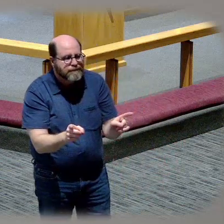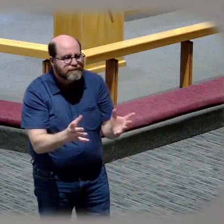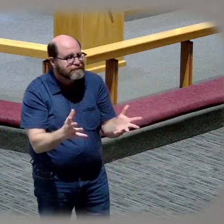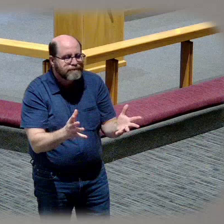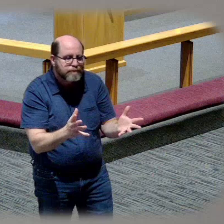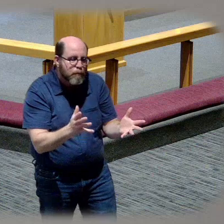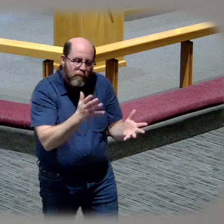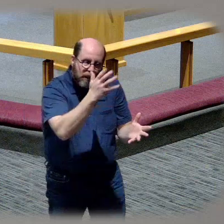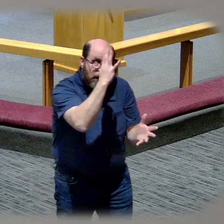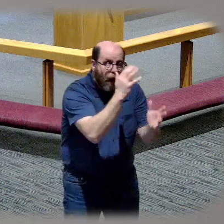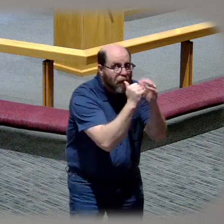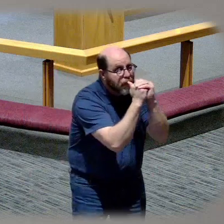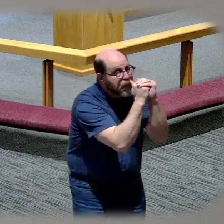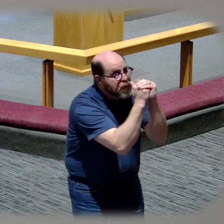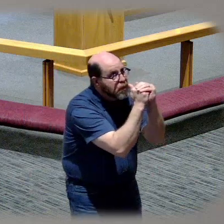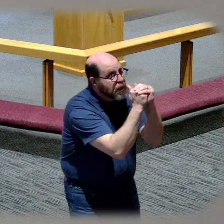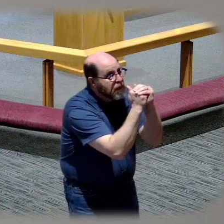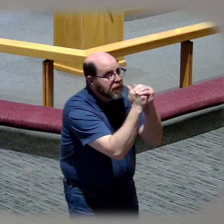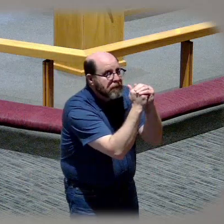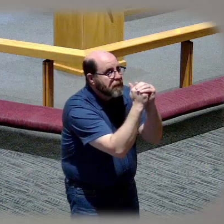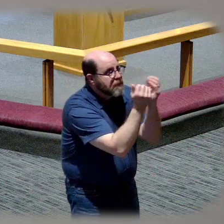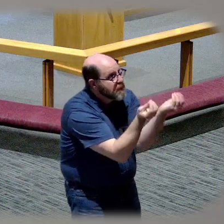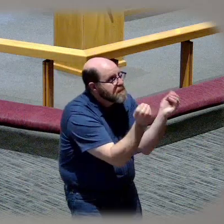But the God we worship always gives more.